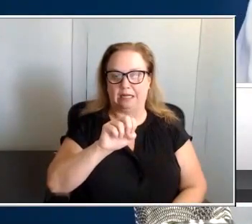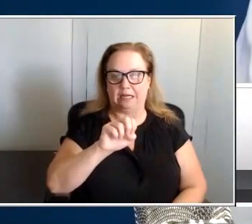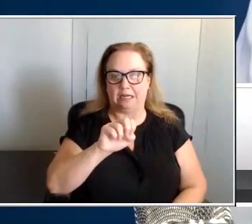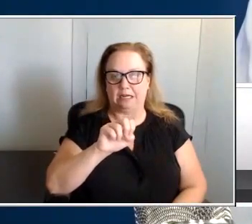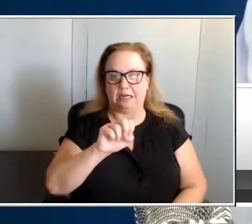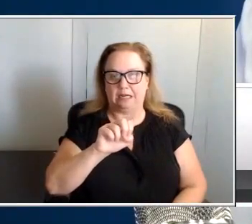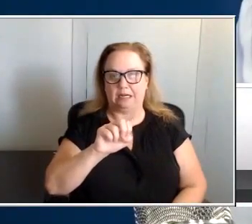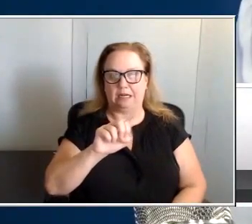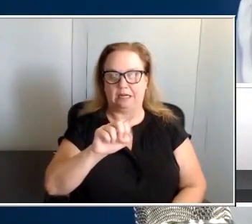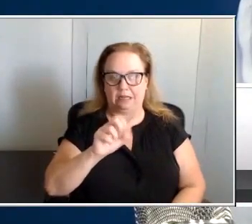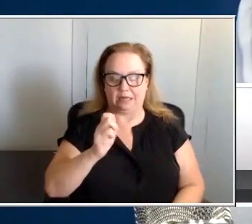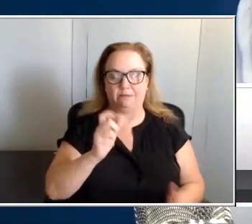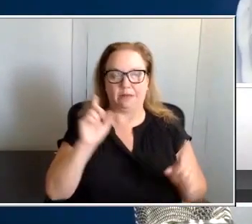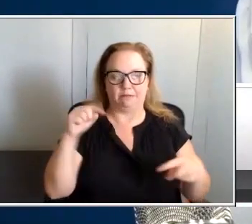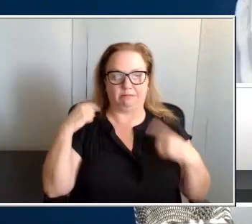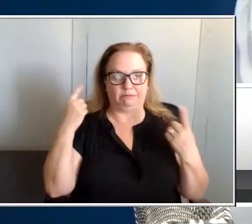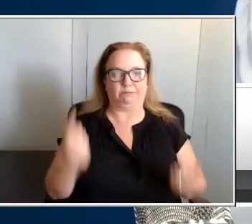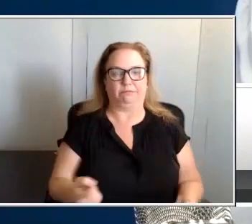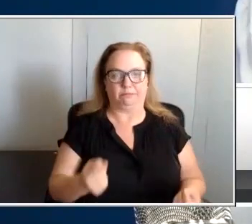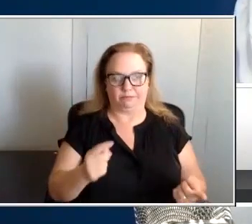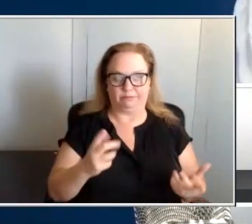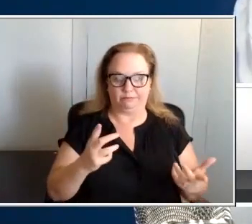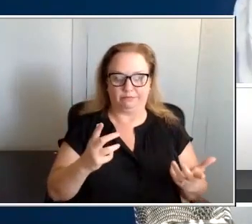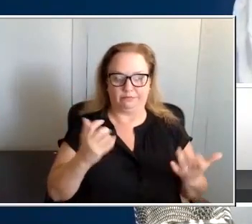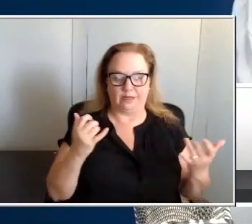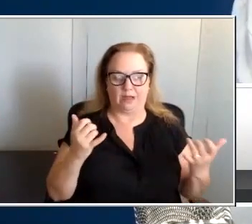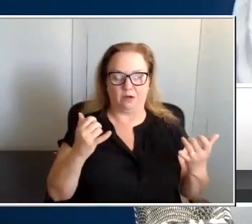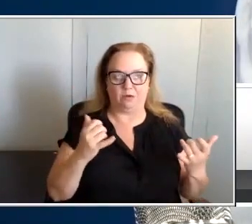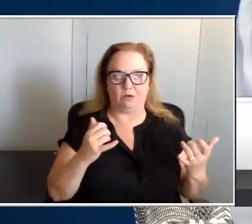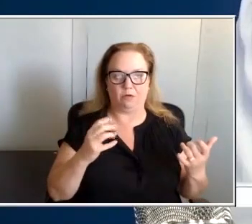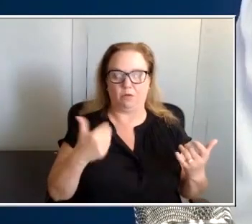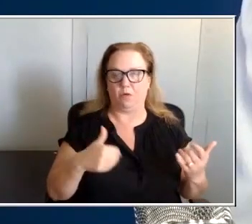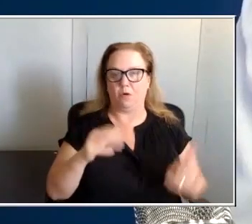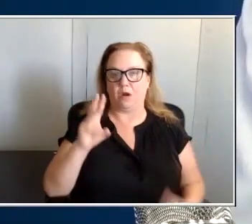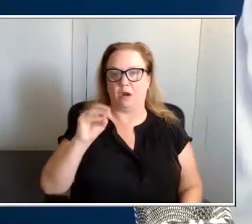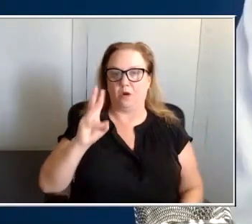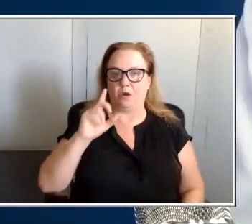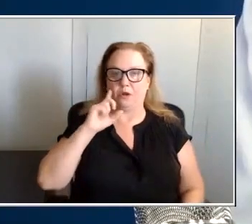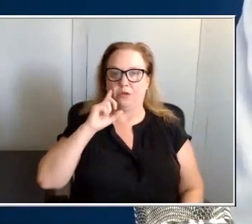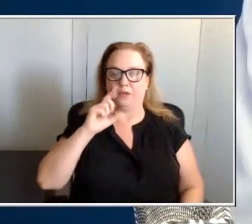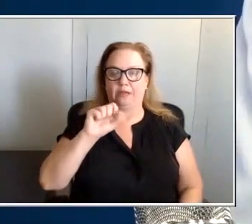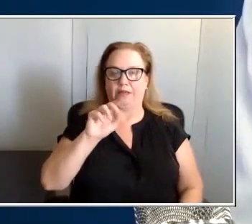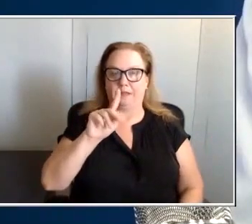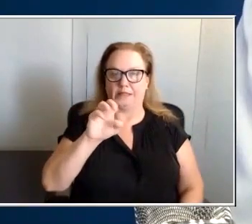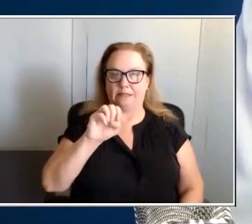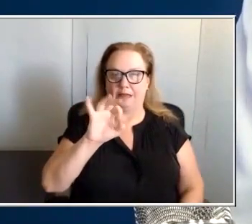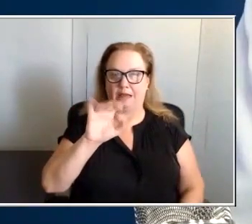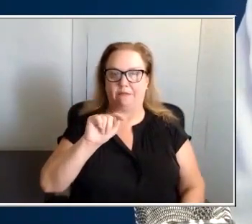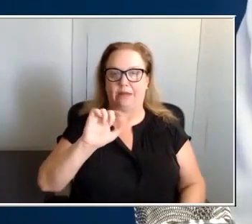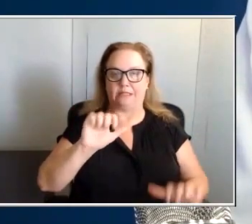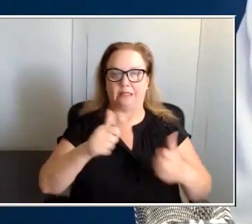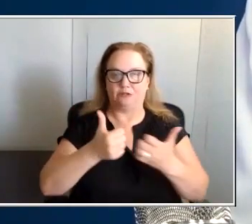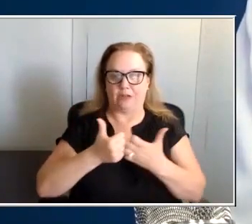long time into it. And man, you think about the side effects and the challenges, and